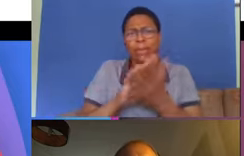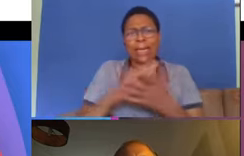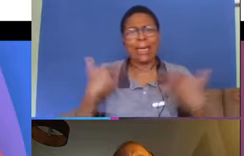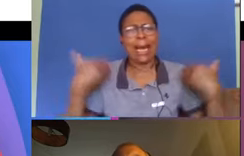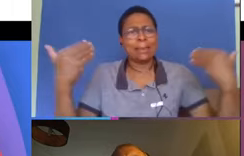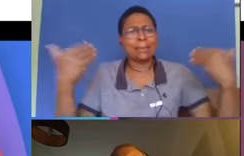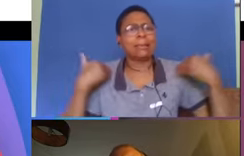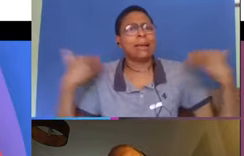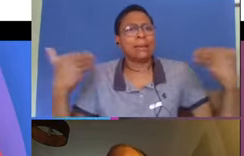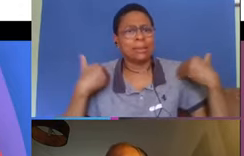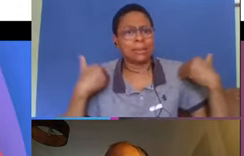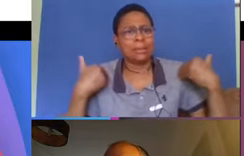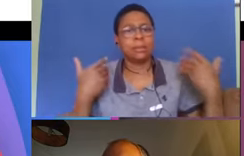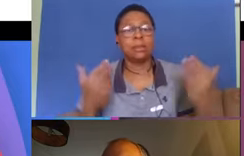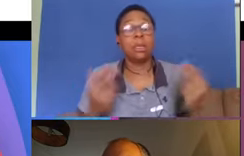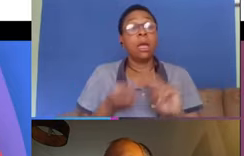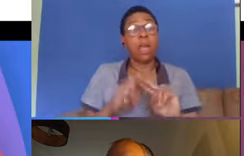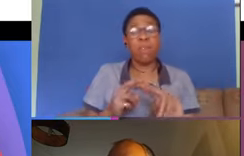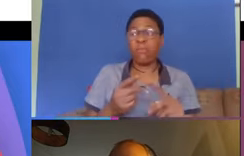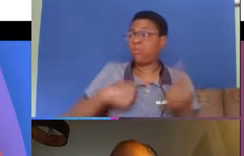If we're doing